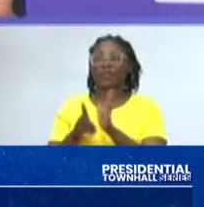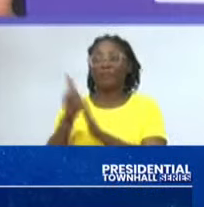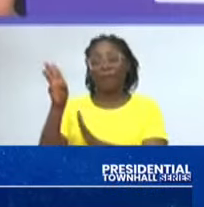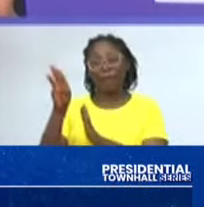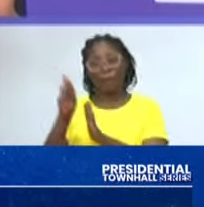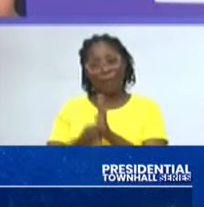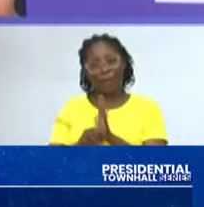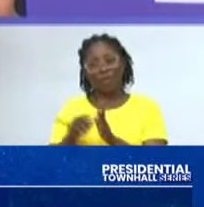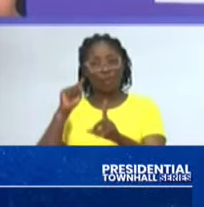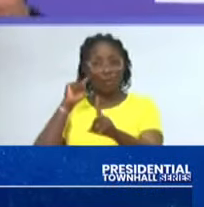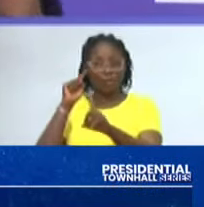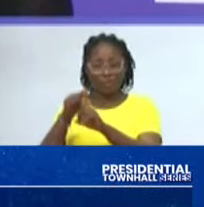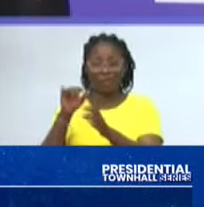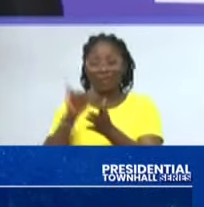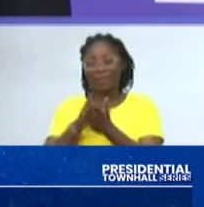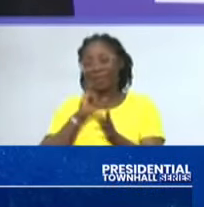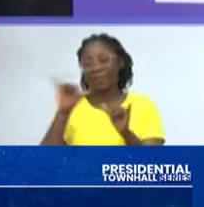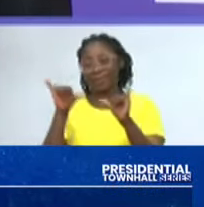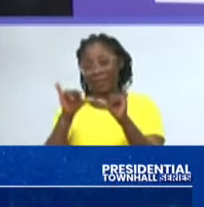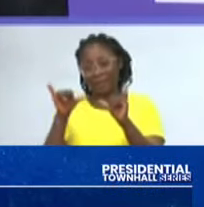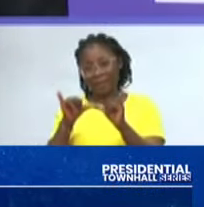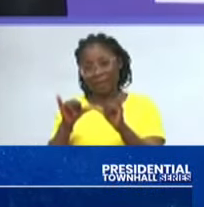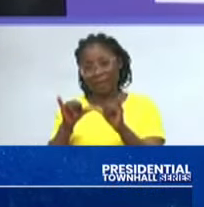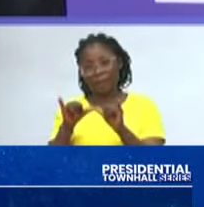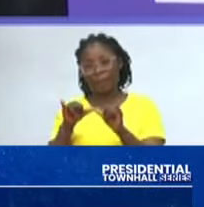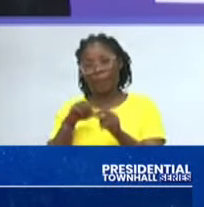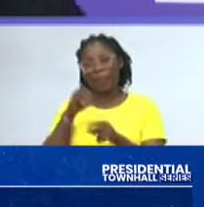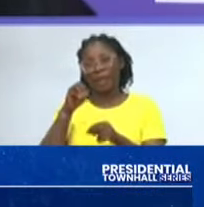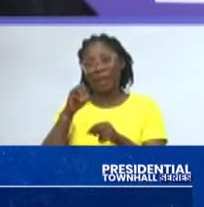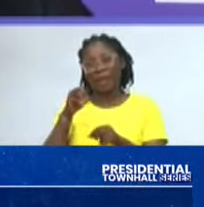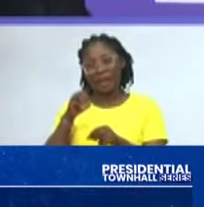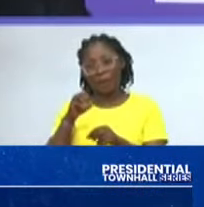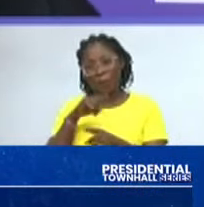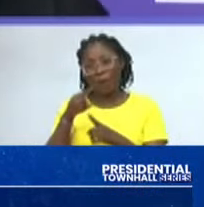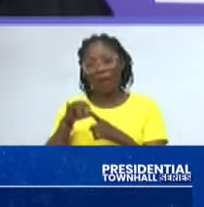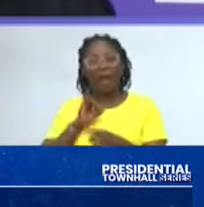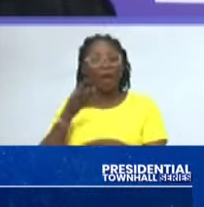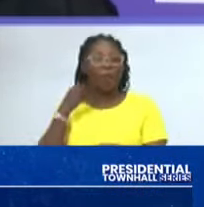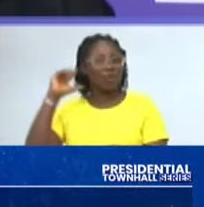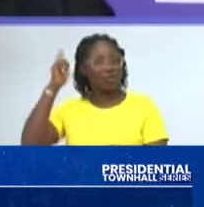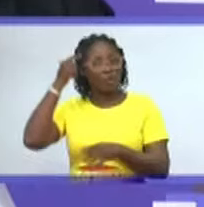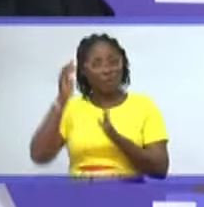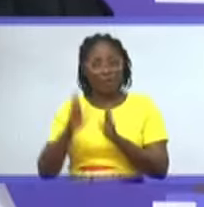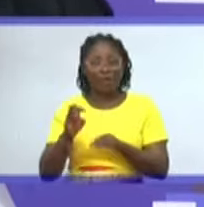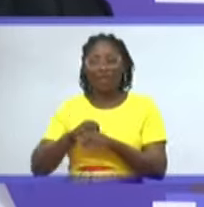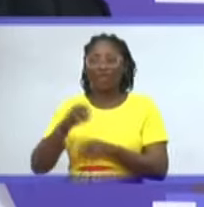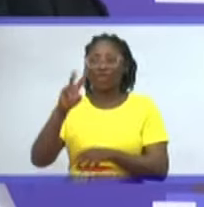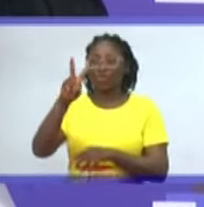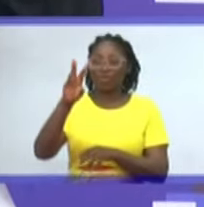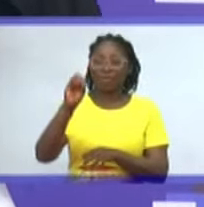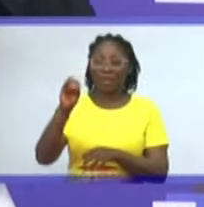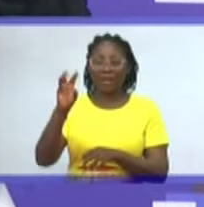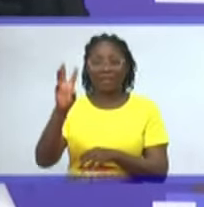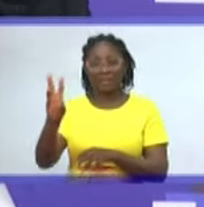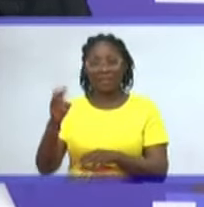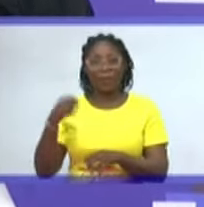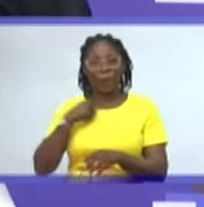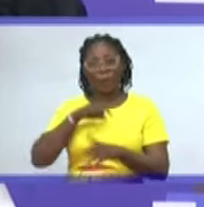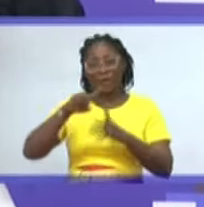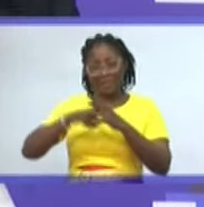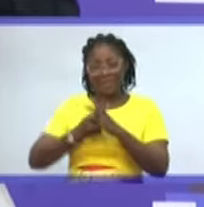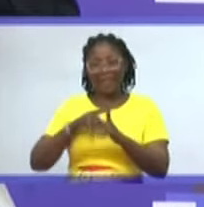check, when I became governor in 2006, we started implementing it